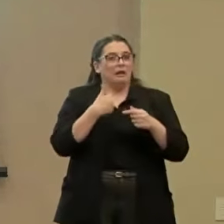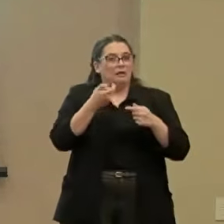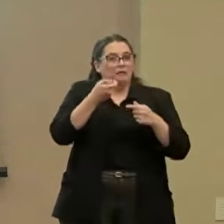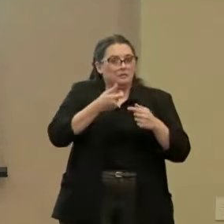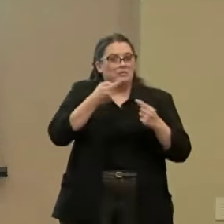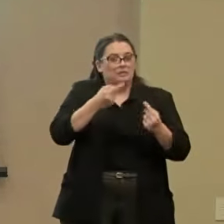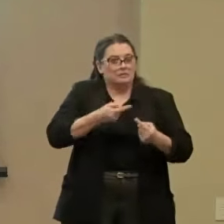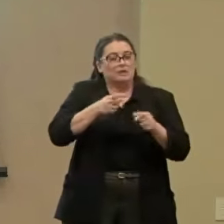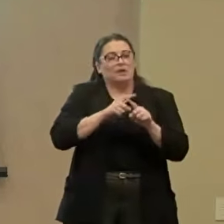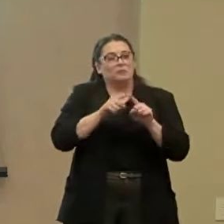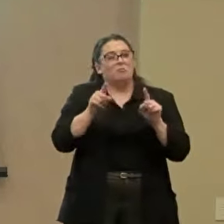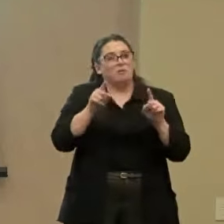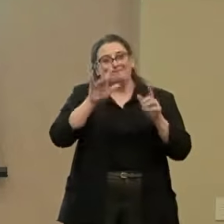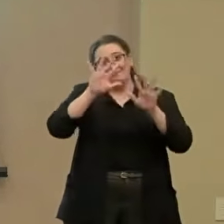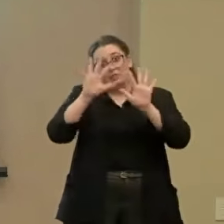yeah, mine's kind of,